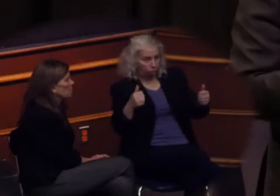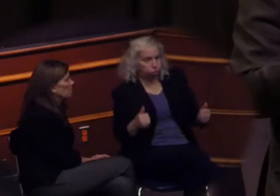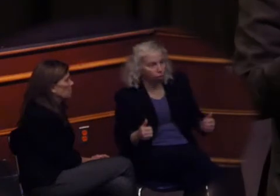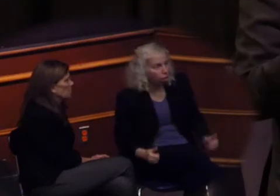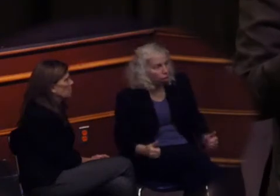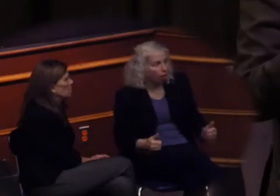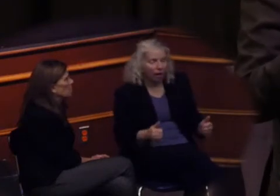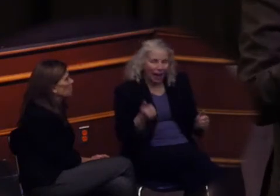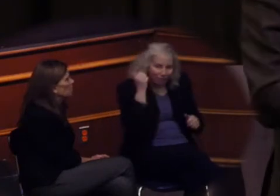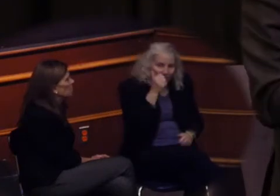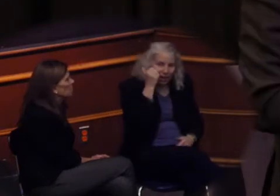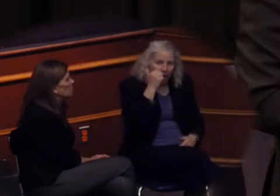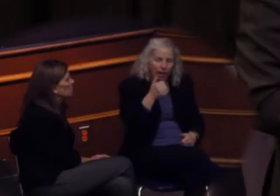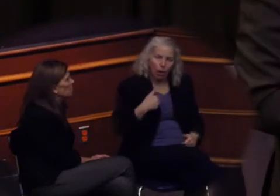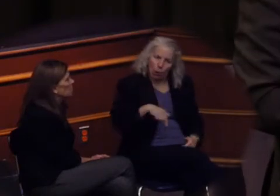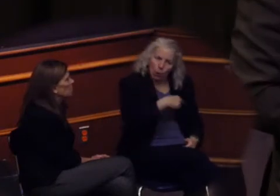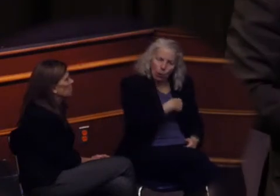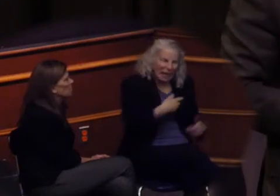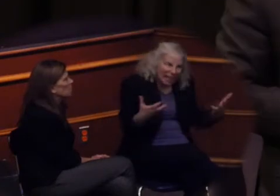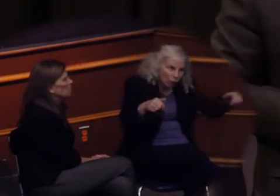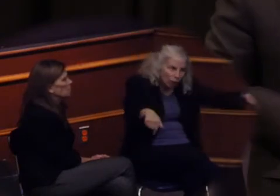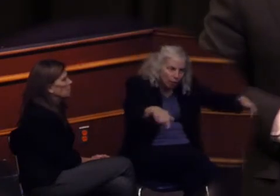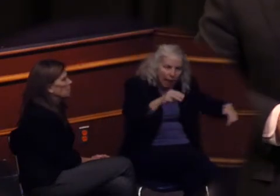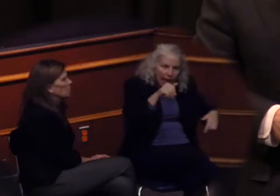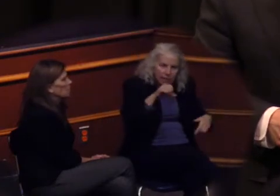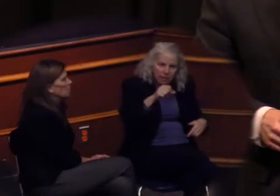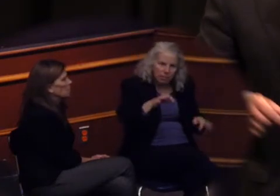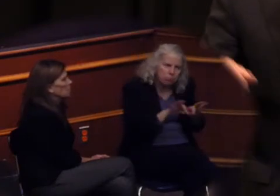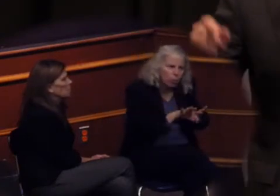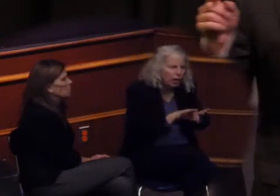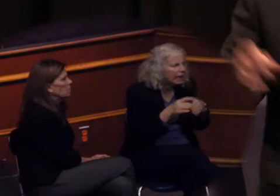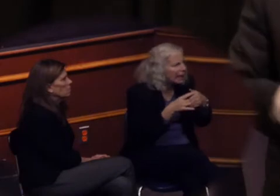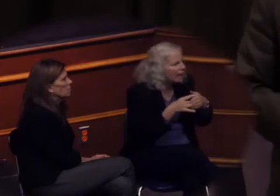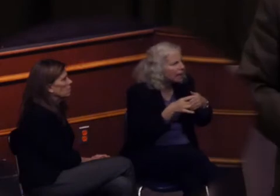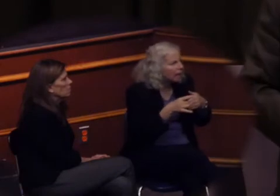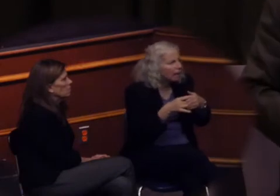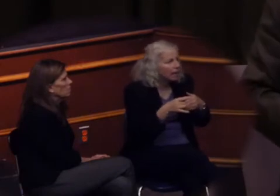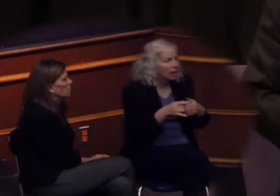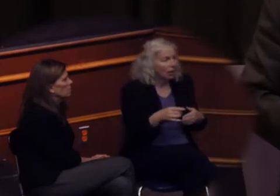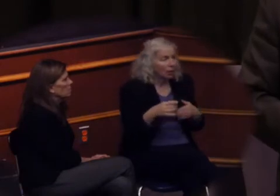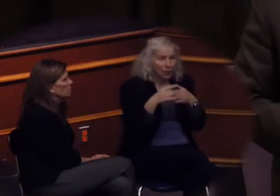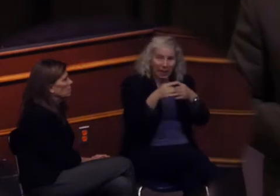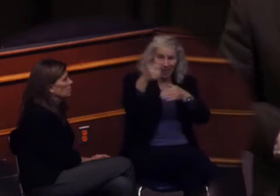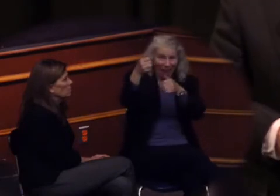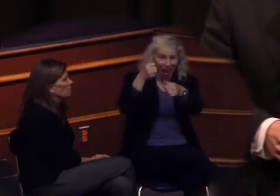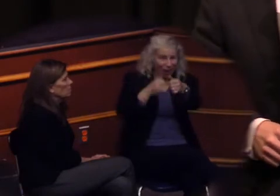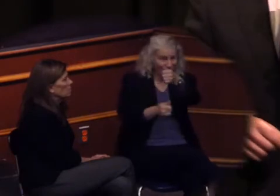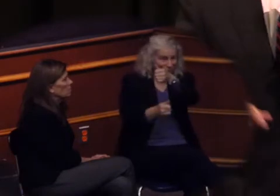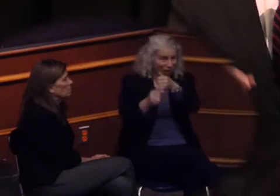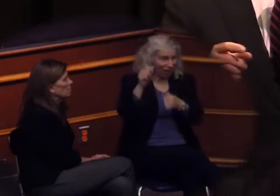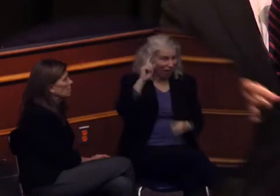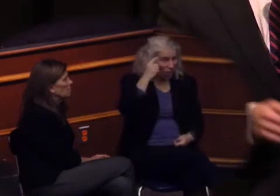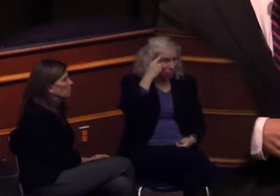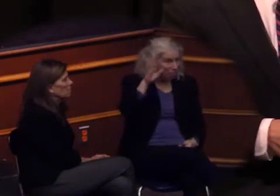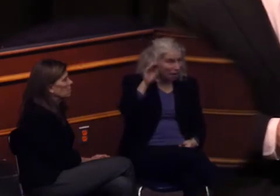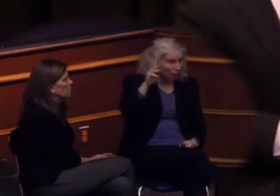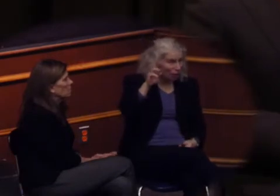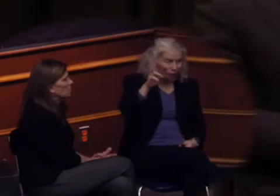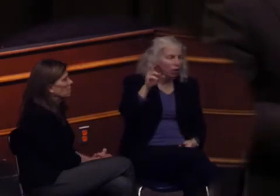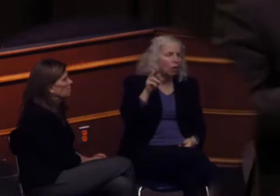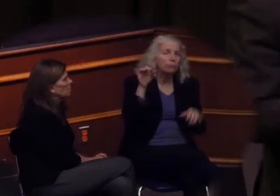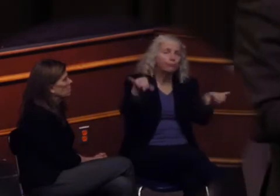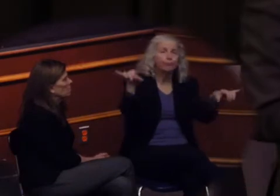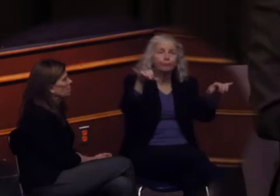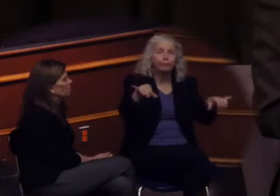that we are leading right here in Massachusetts. But we're not leading under Governor Baker. He's a status quo,